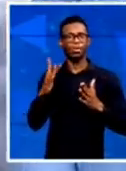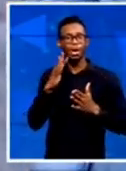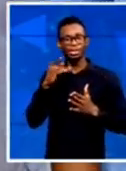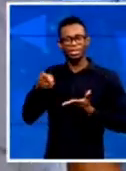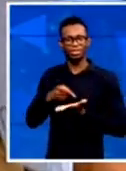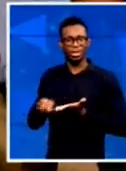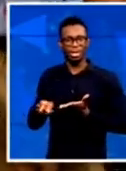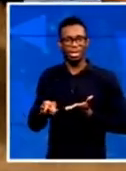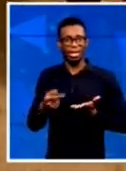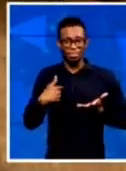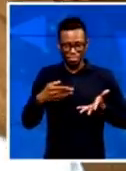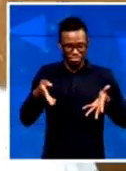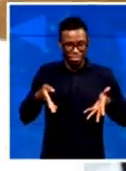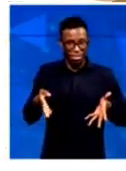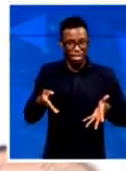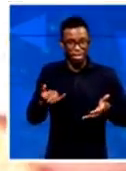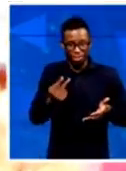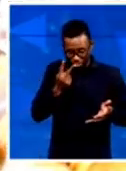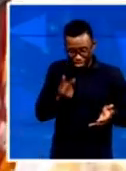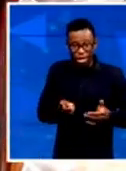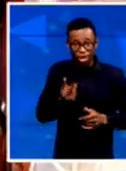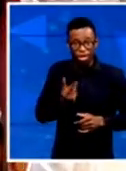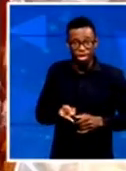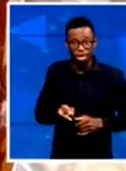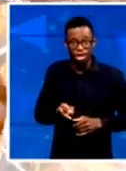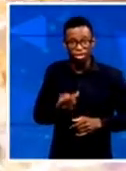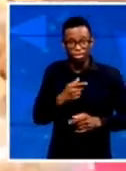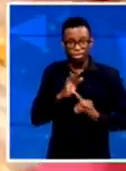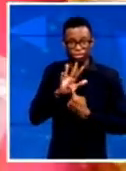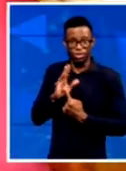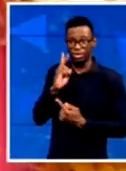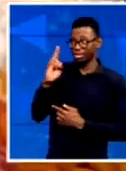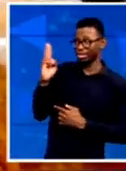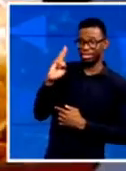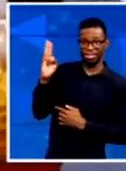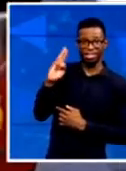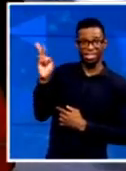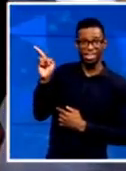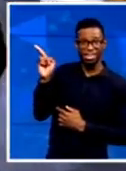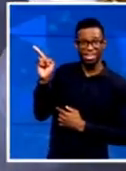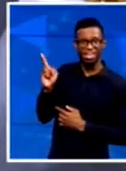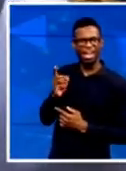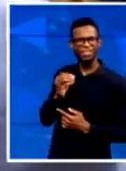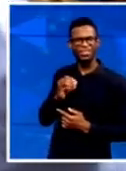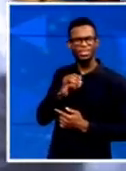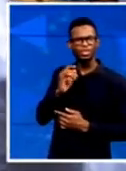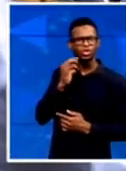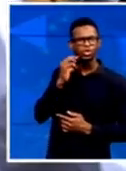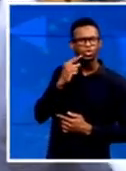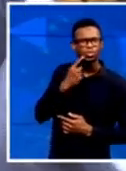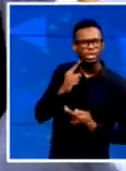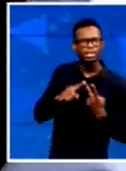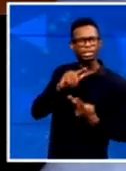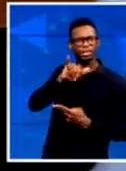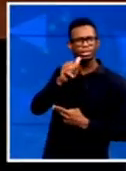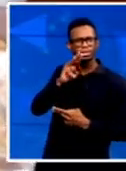I asked my camera person to show you ndabezinhle khumalo, jams, sweets and chips. But before we dive into these